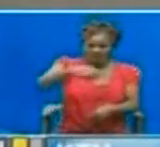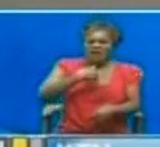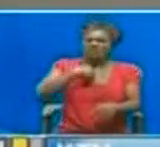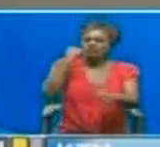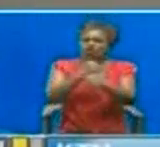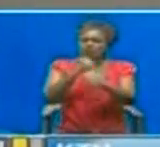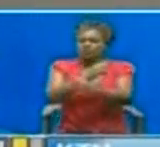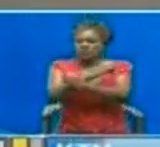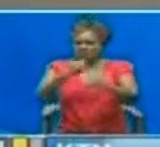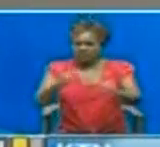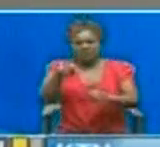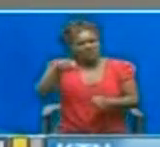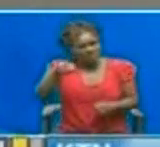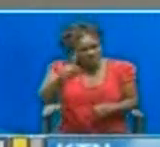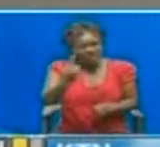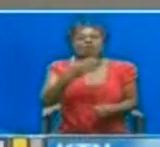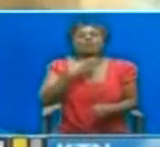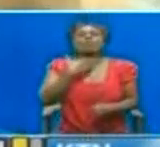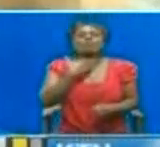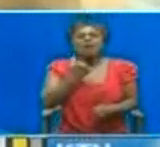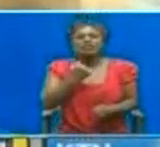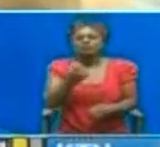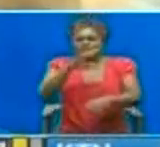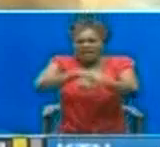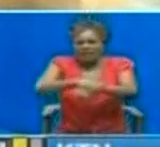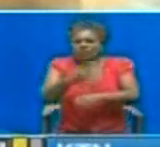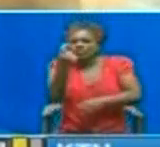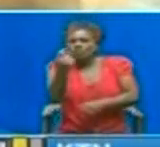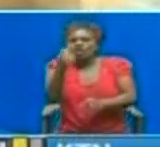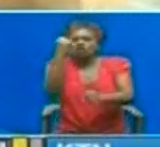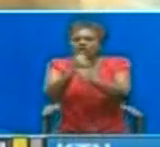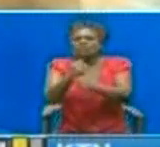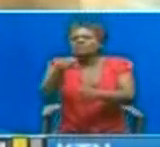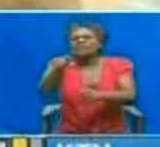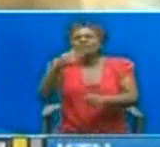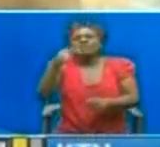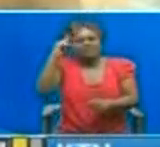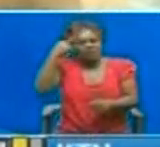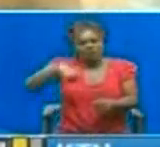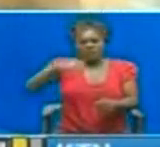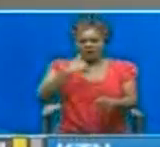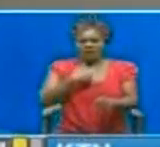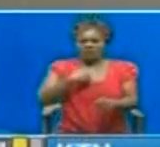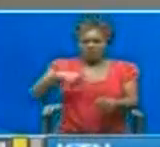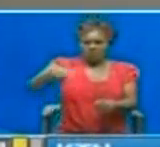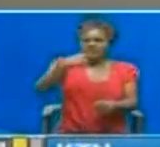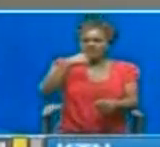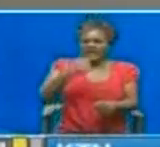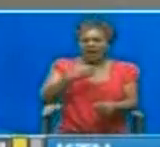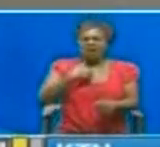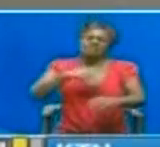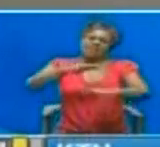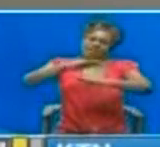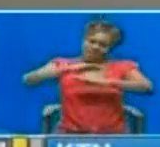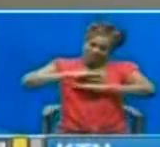job. They seem to be the ones wanting to take even the little job that they think we have. When for us, we are saying we have